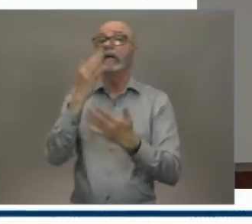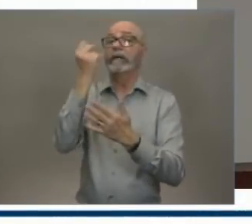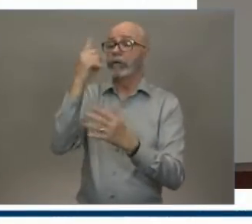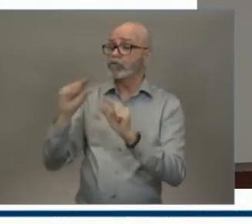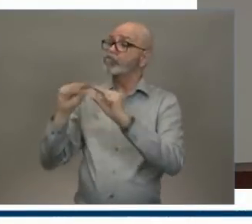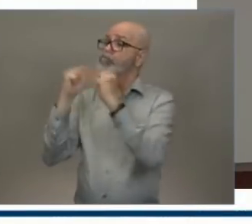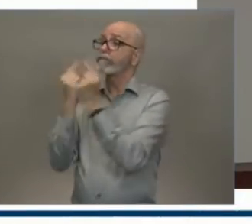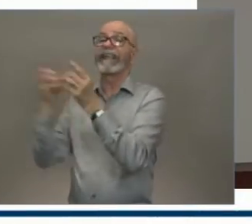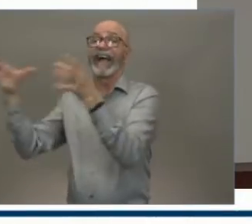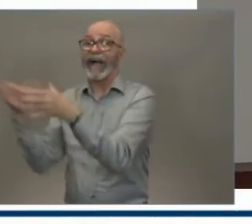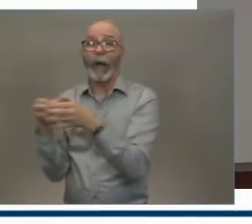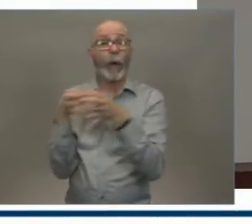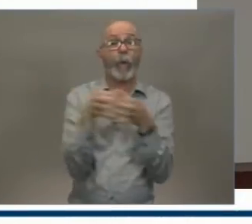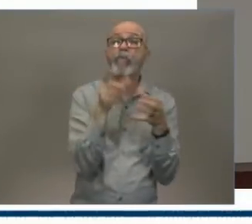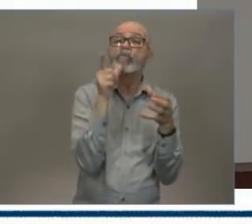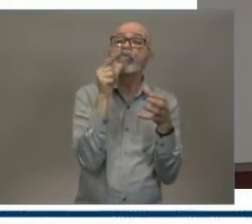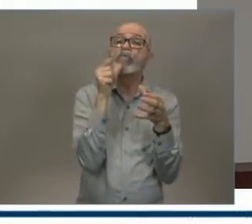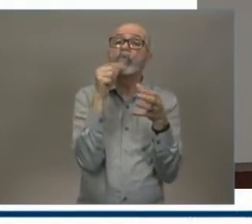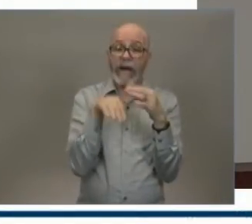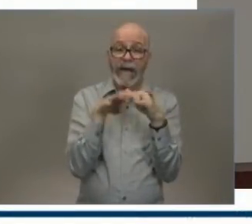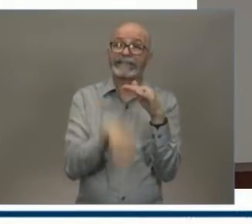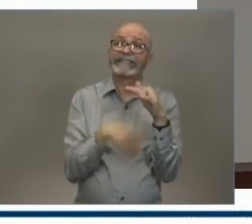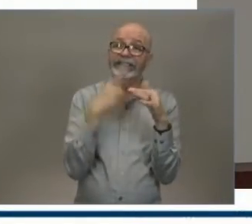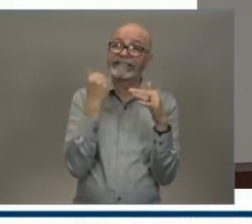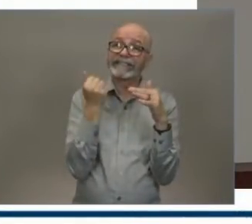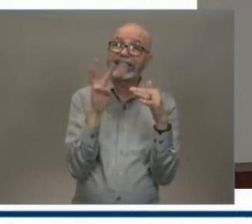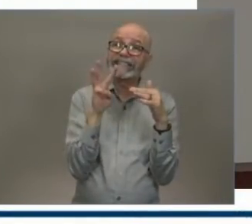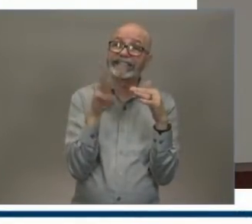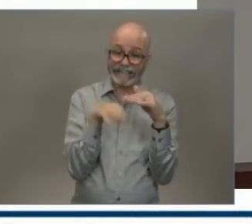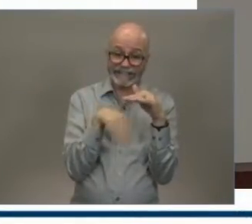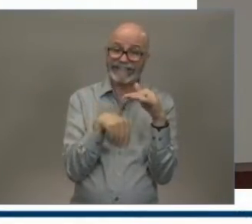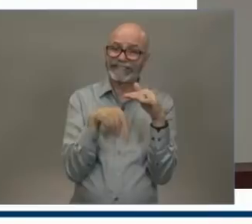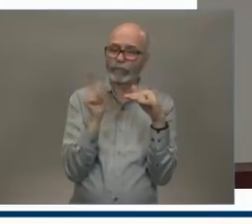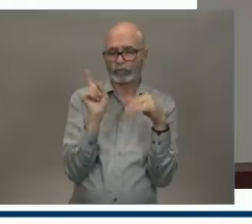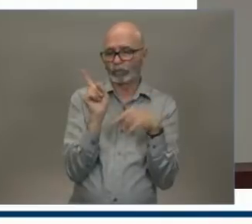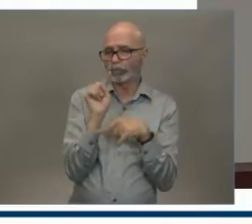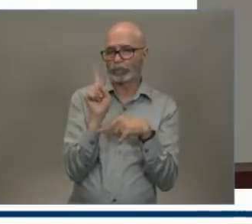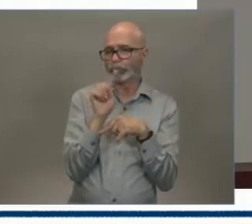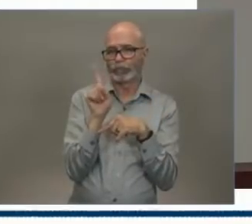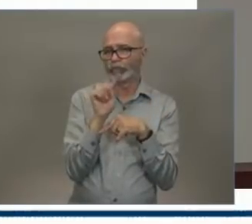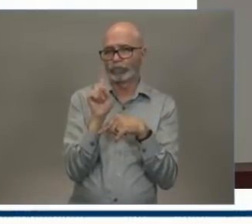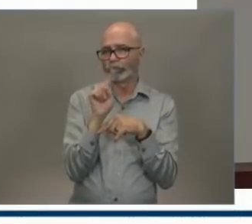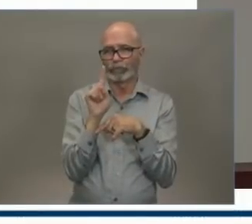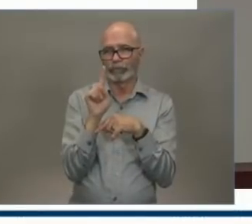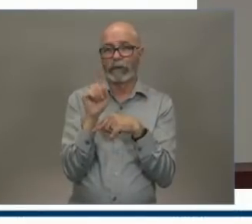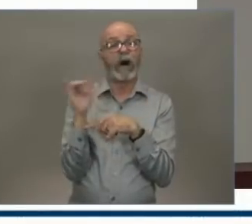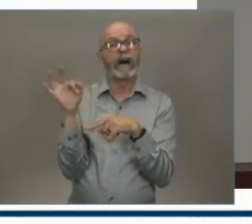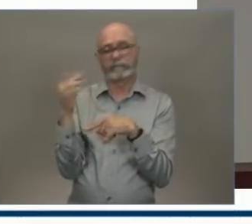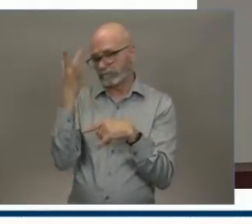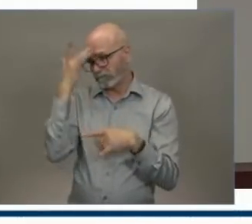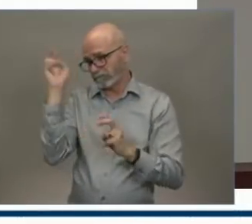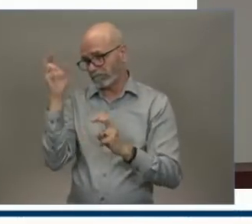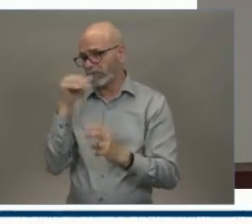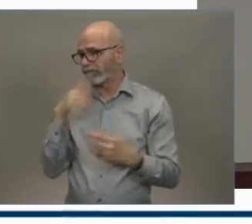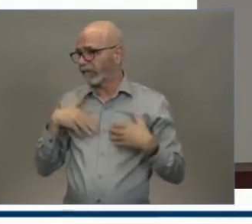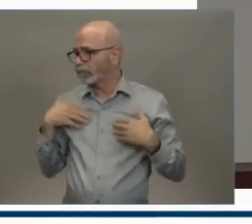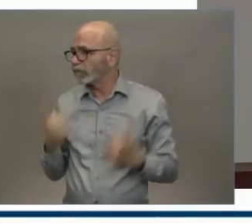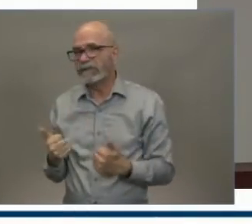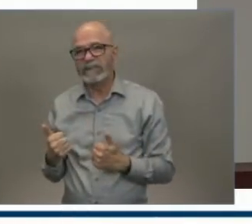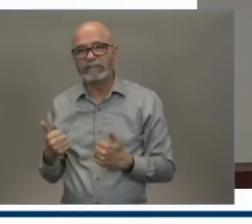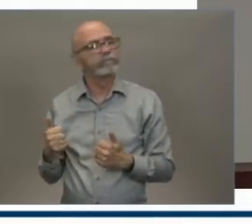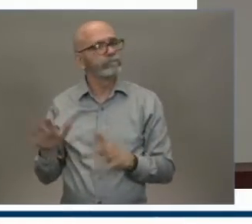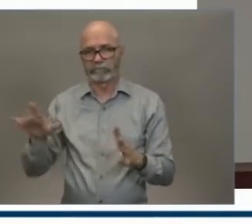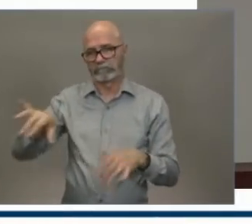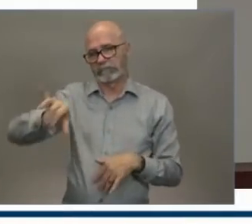So if you are under 16, if you have symptoms, if you're feeling unwell and have health symptoms, if